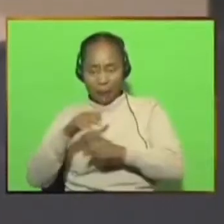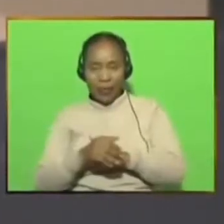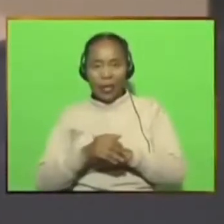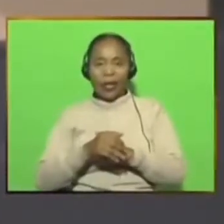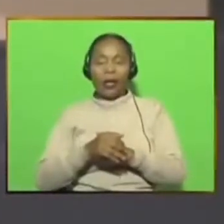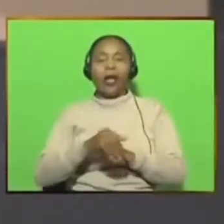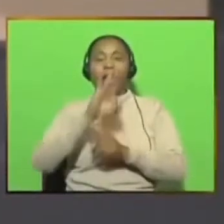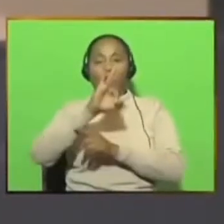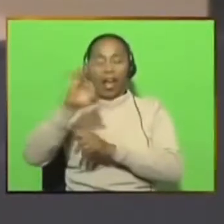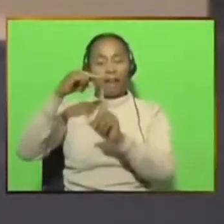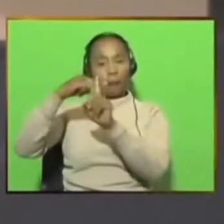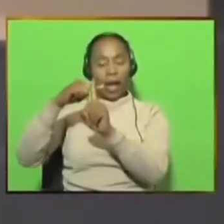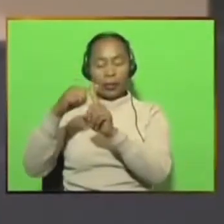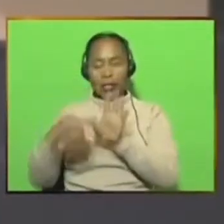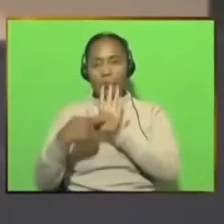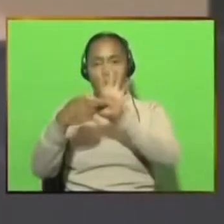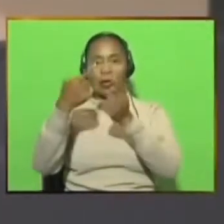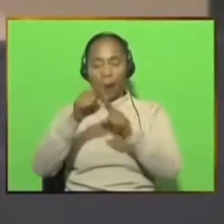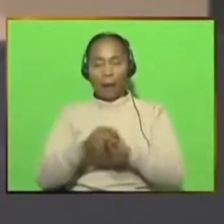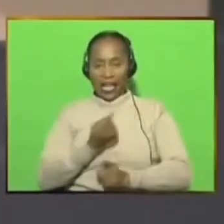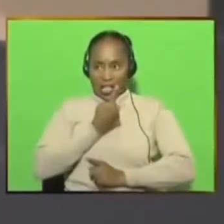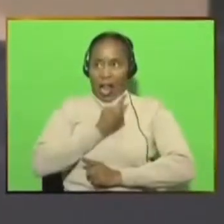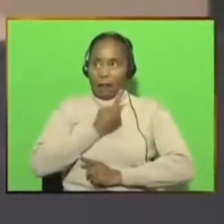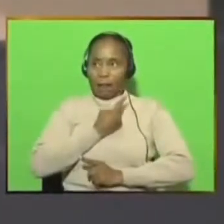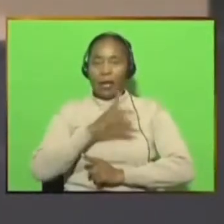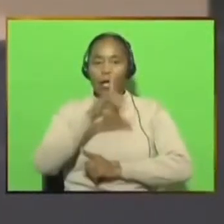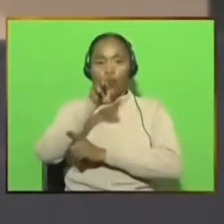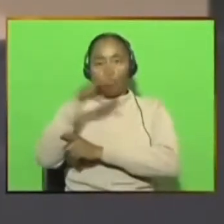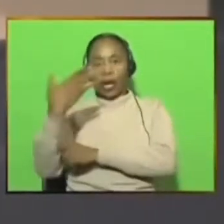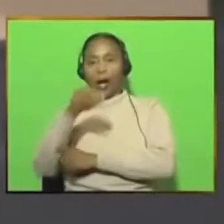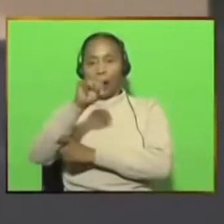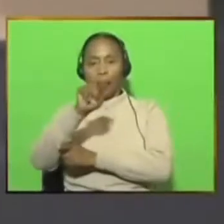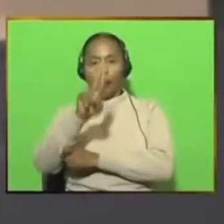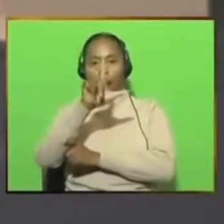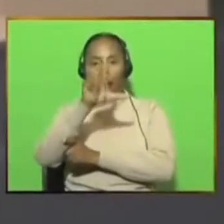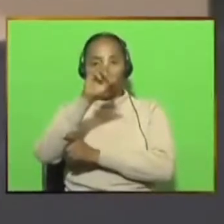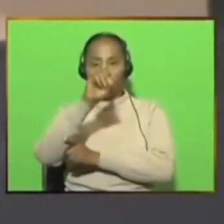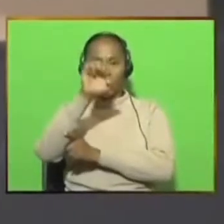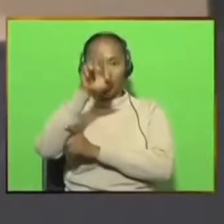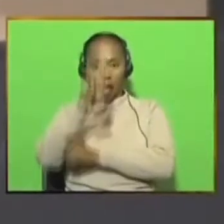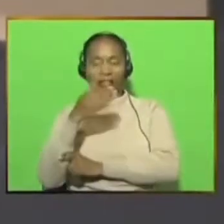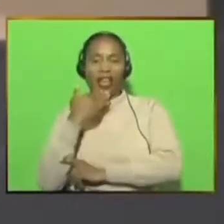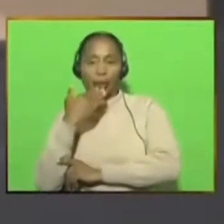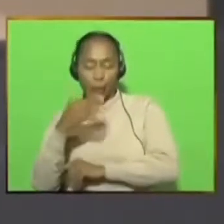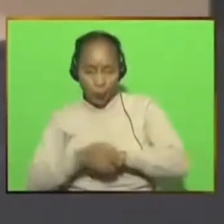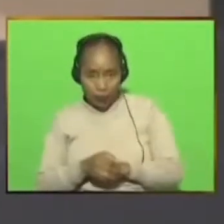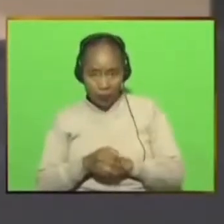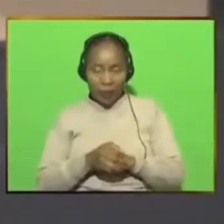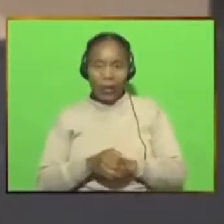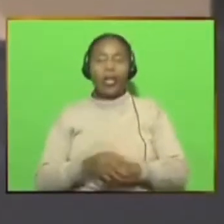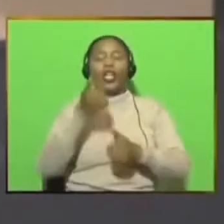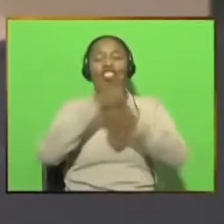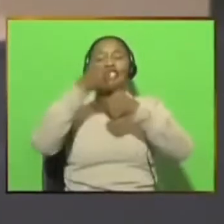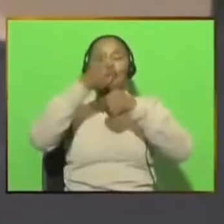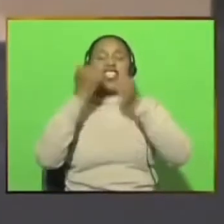Chief Justice, Action SA will be represented by Lerato Ngobeni. Thank you very much.